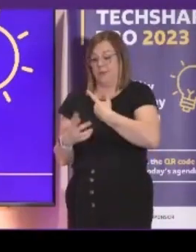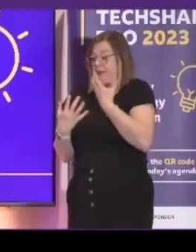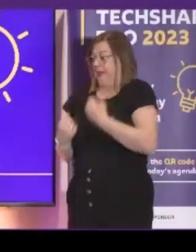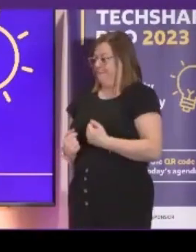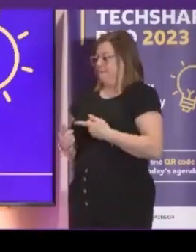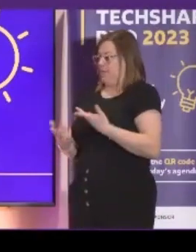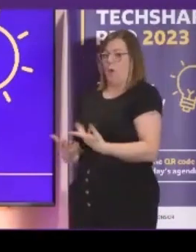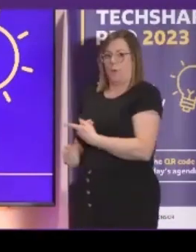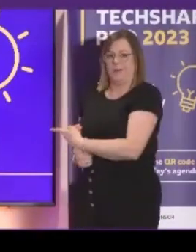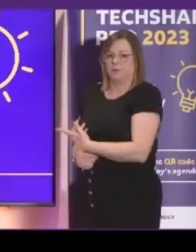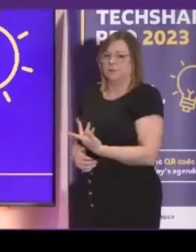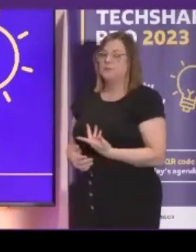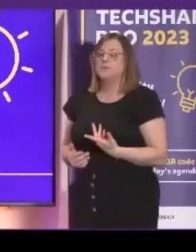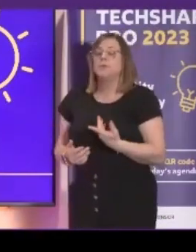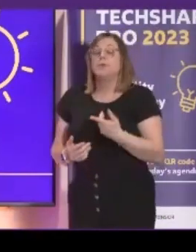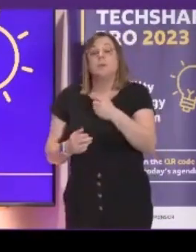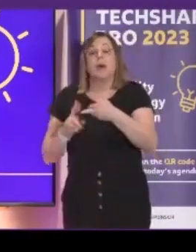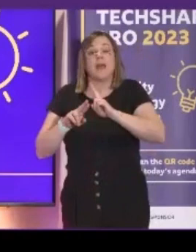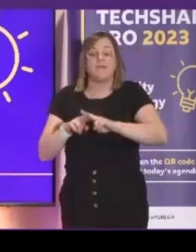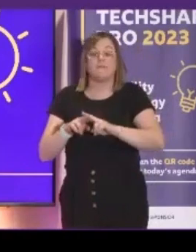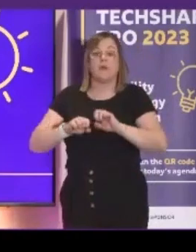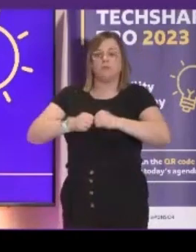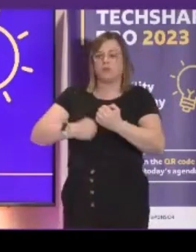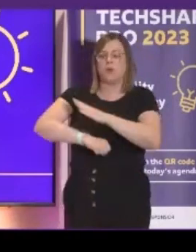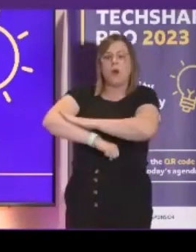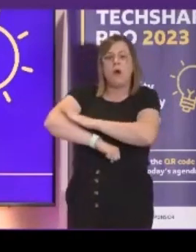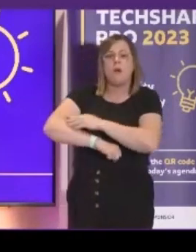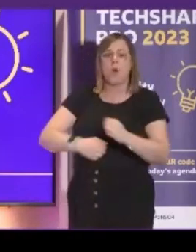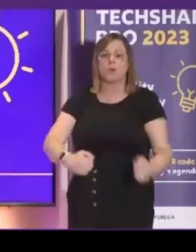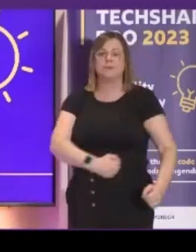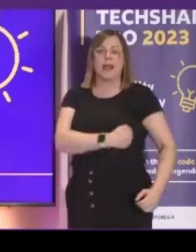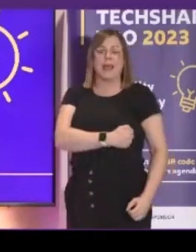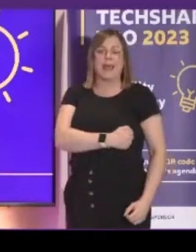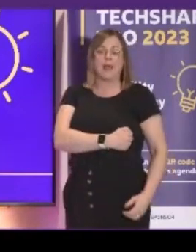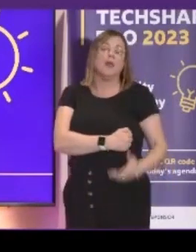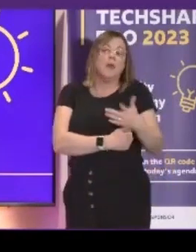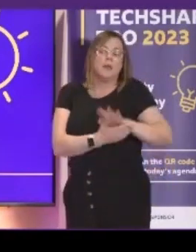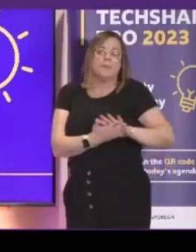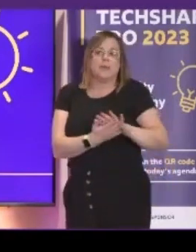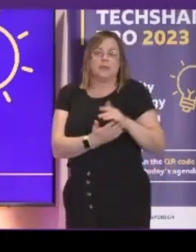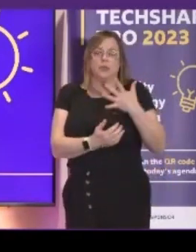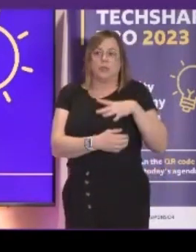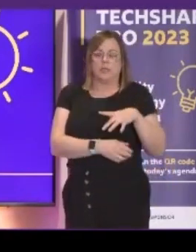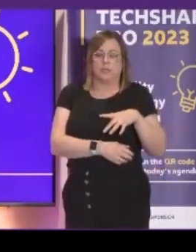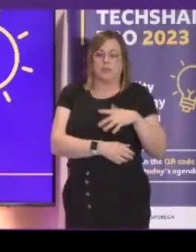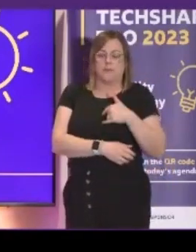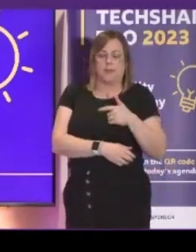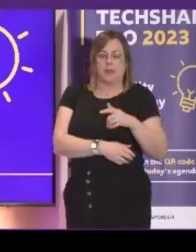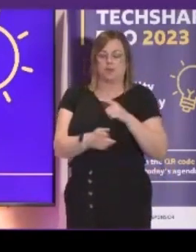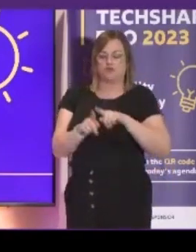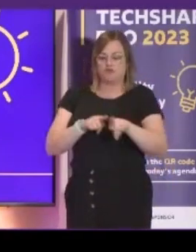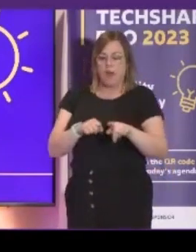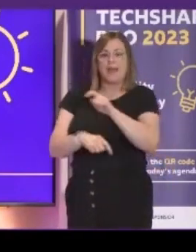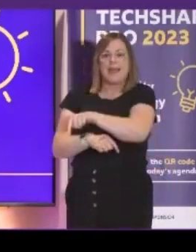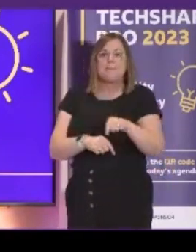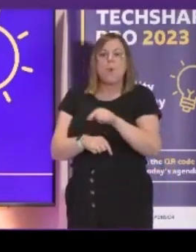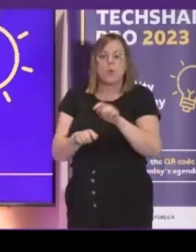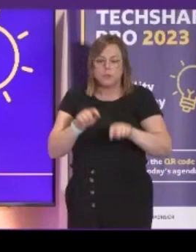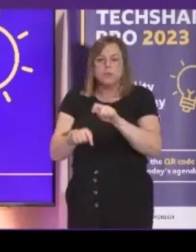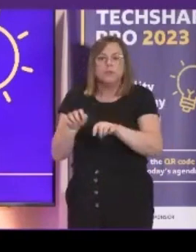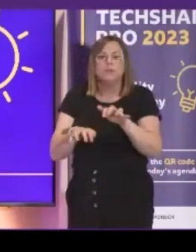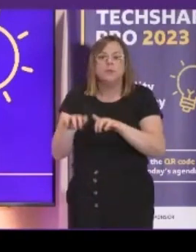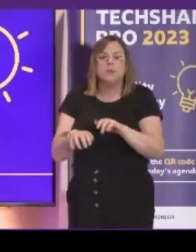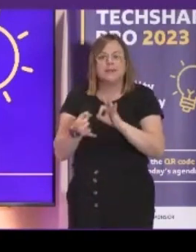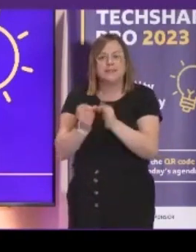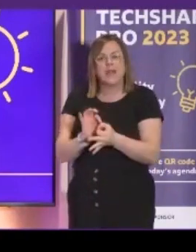at the moment. Yep. But if you've got a broken arm or it's in a sling, you might be opting to tab via the keyboard. So it's this